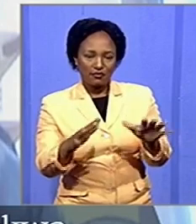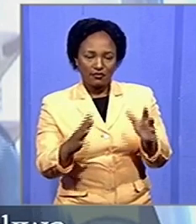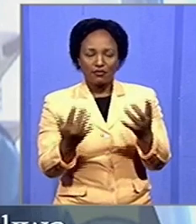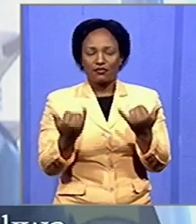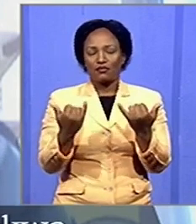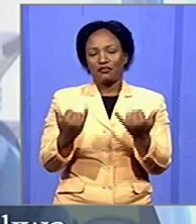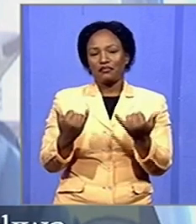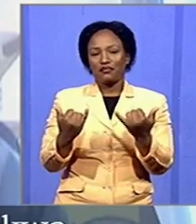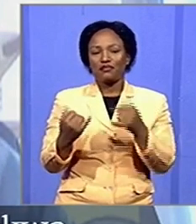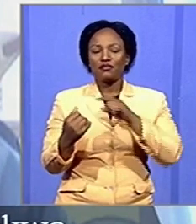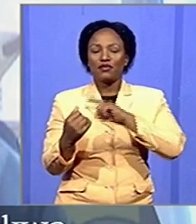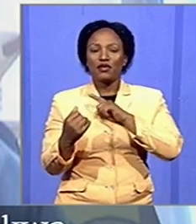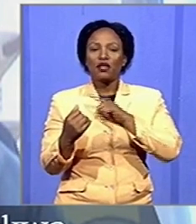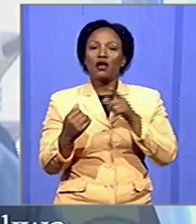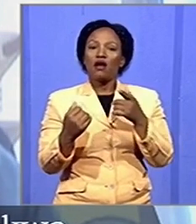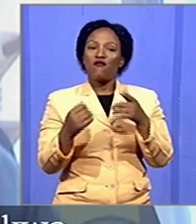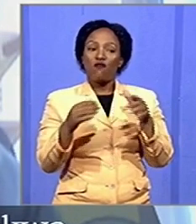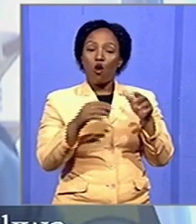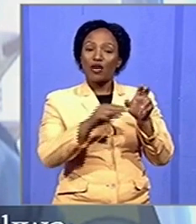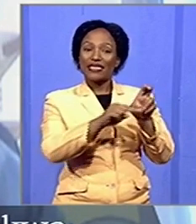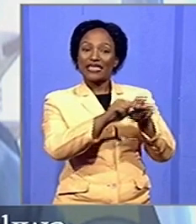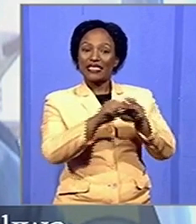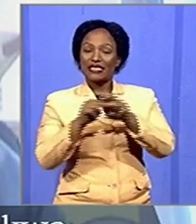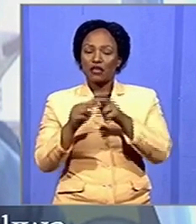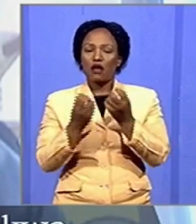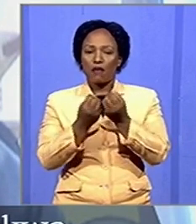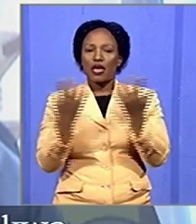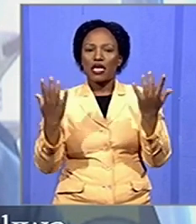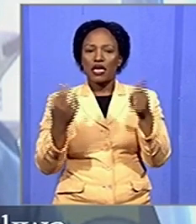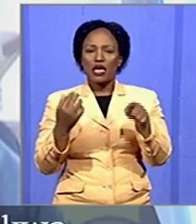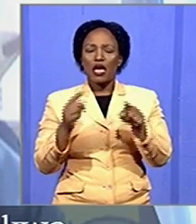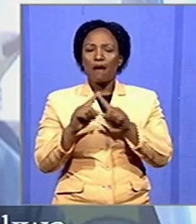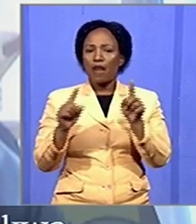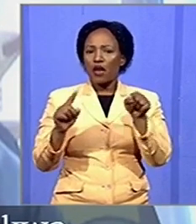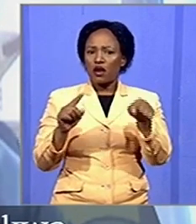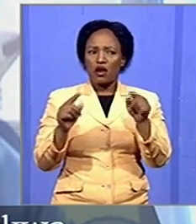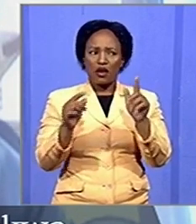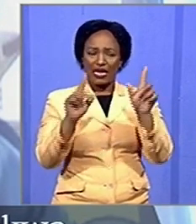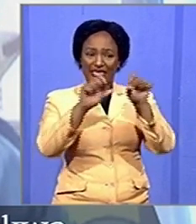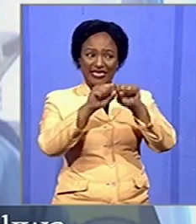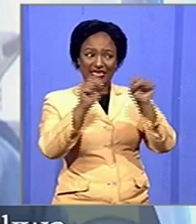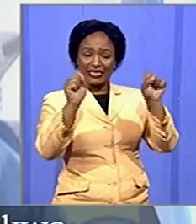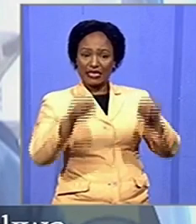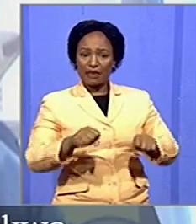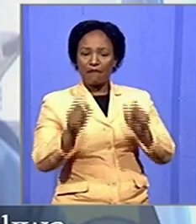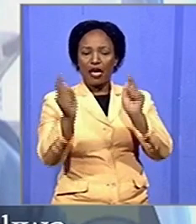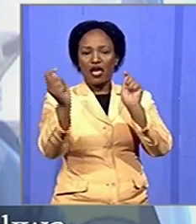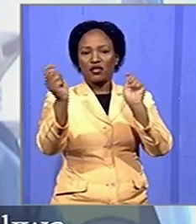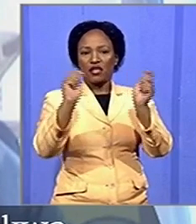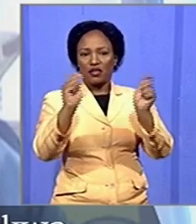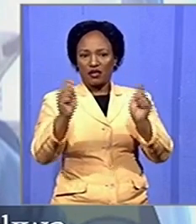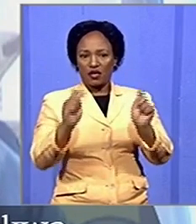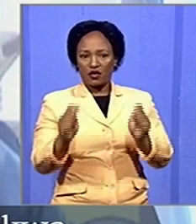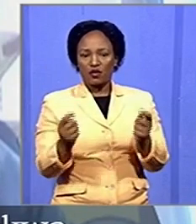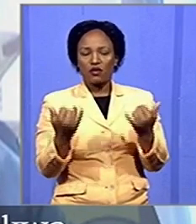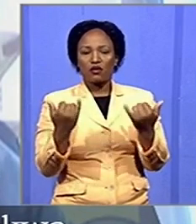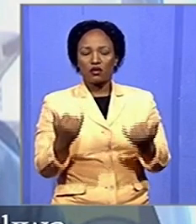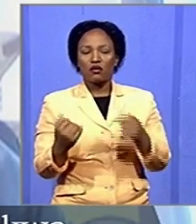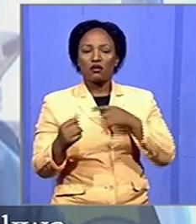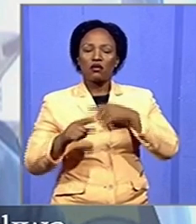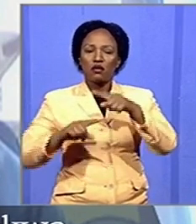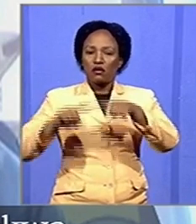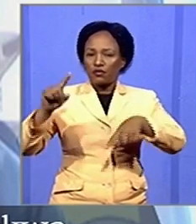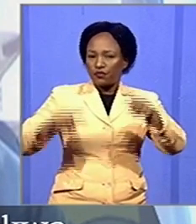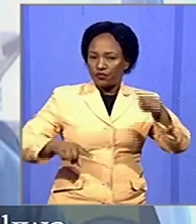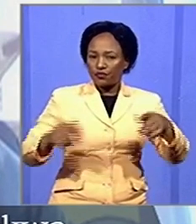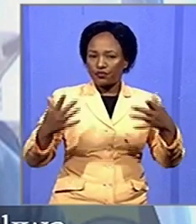or the regional seats. But as a whole, it doesn't change the system at all. And the only variation is